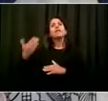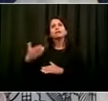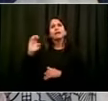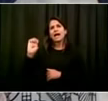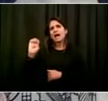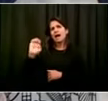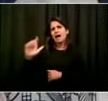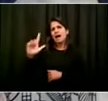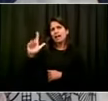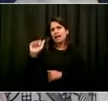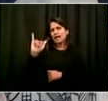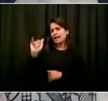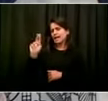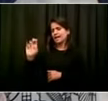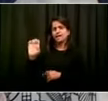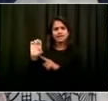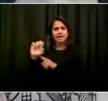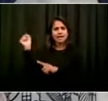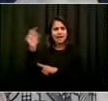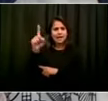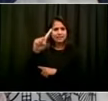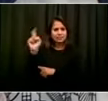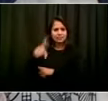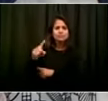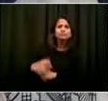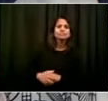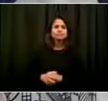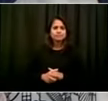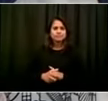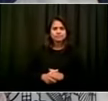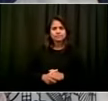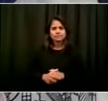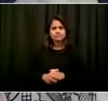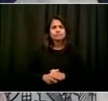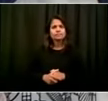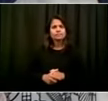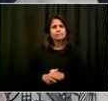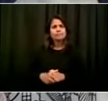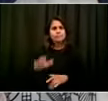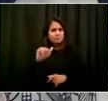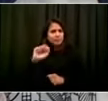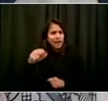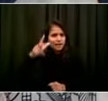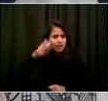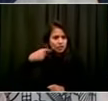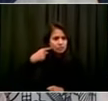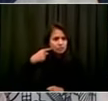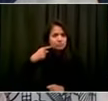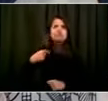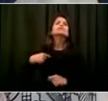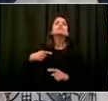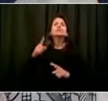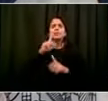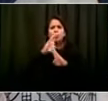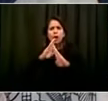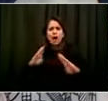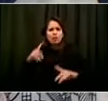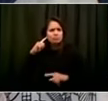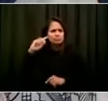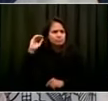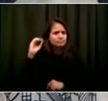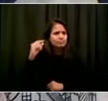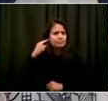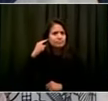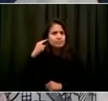Can you hear us? Ravane, can you hear us? Sounds like you better come back. We're going to move to our next, and next up is Marcia